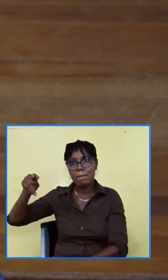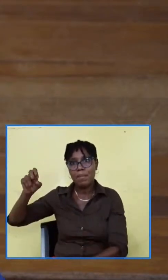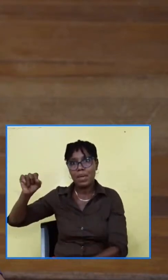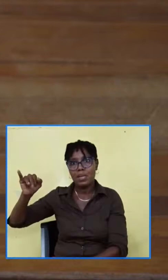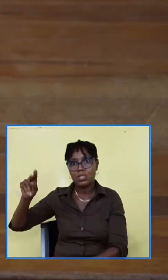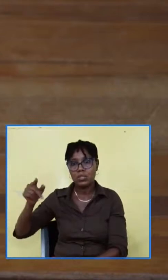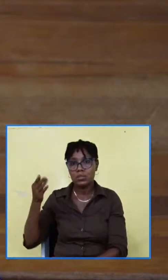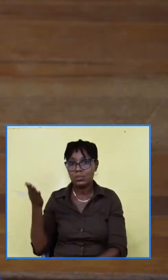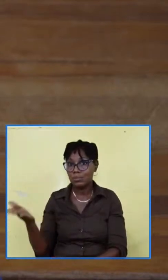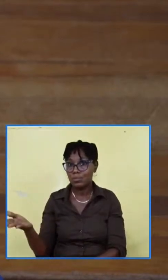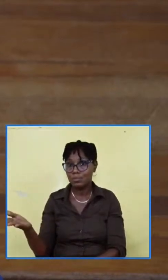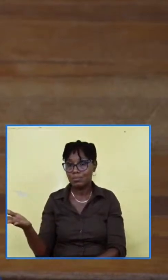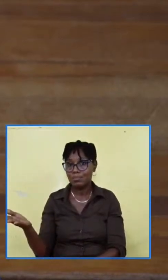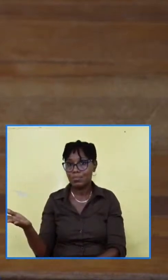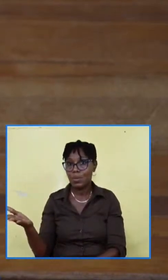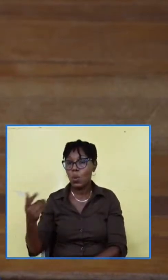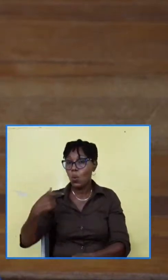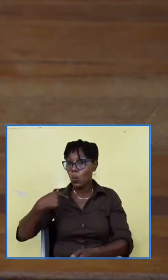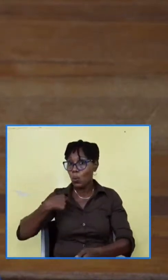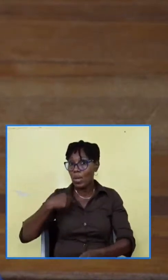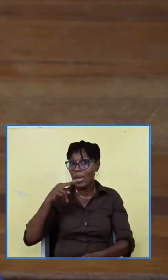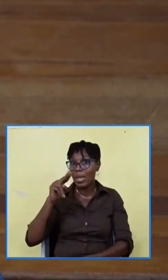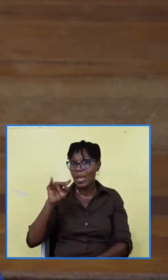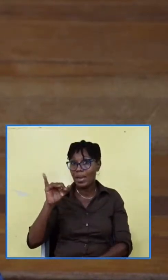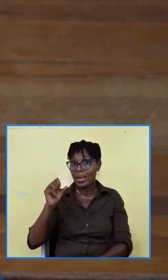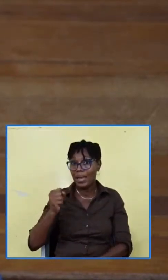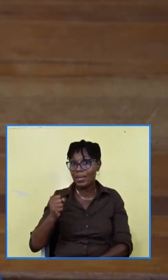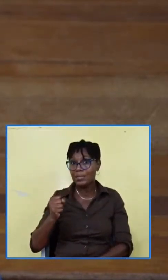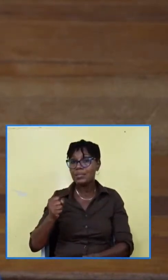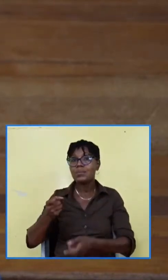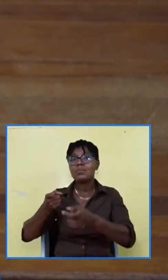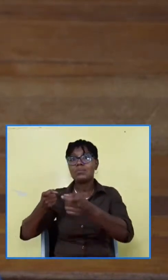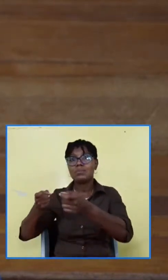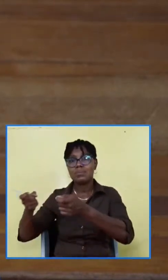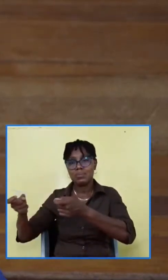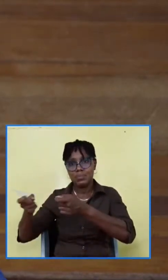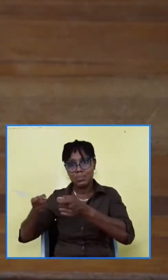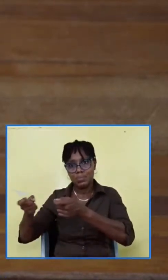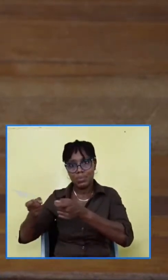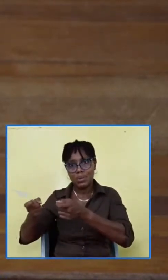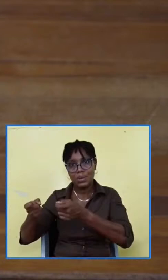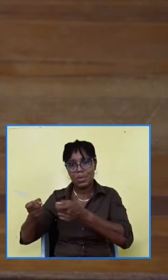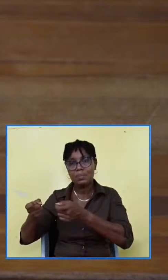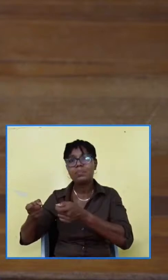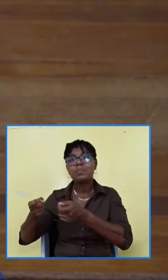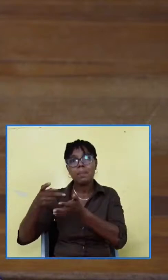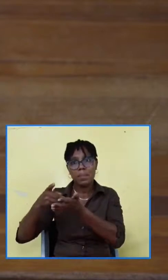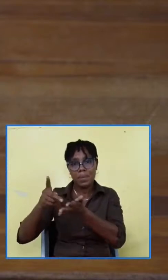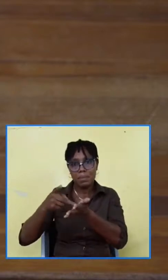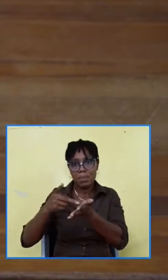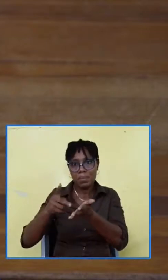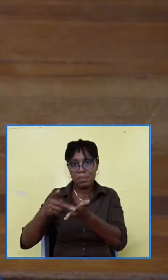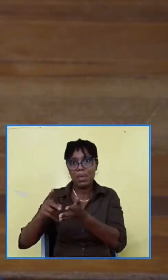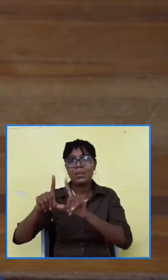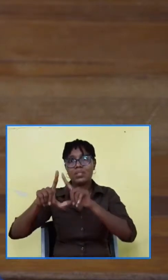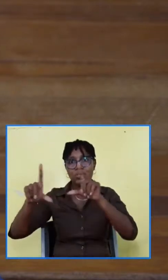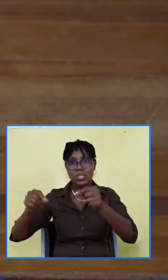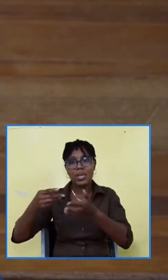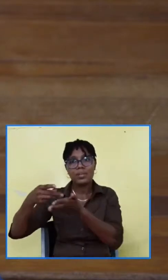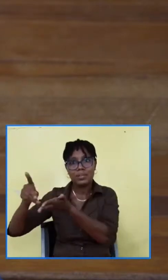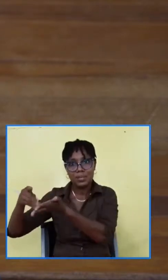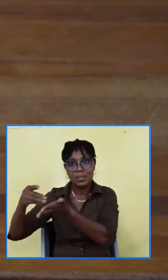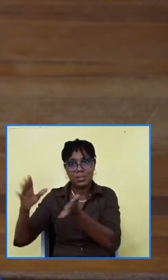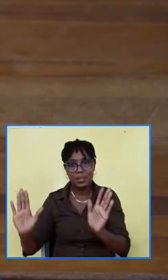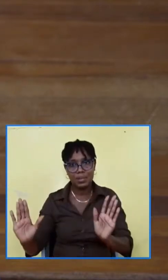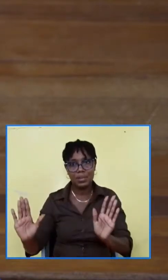line. But the most there was some legislation and there were guidelines that maintain some kind of relativity between those